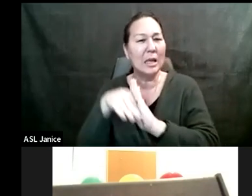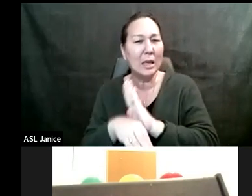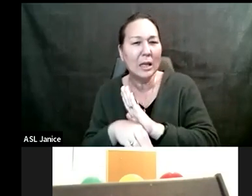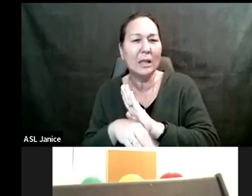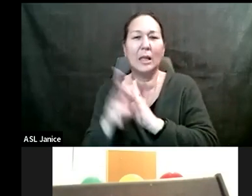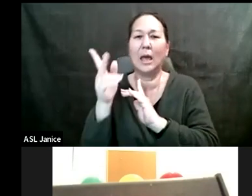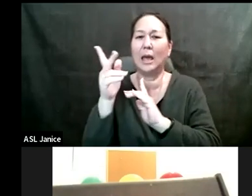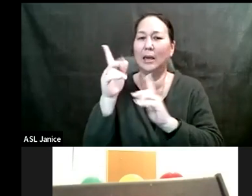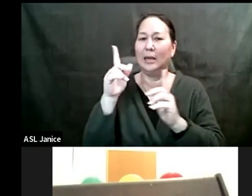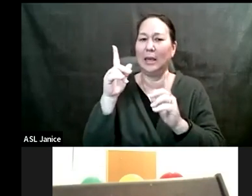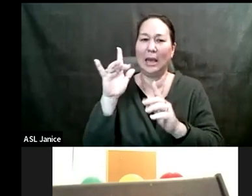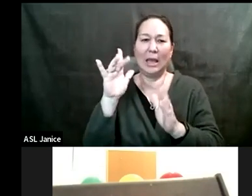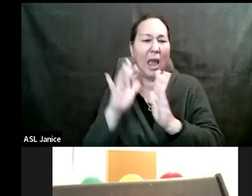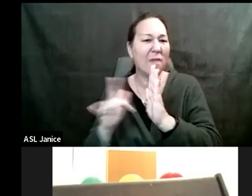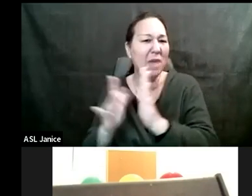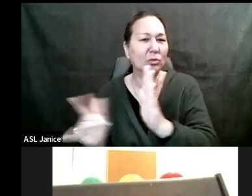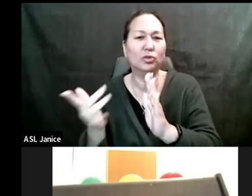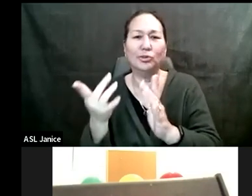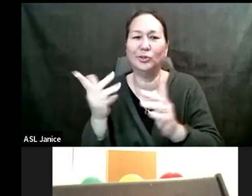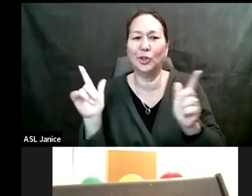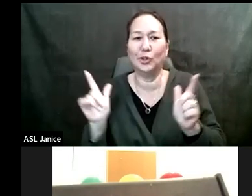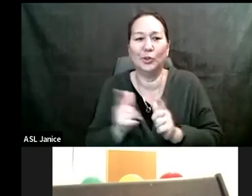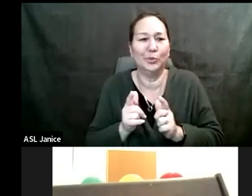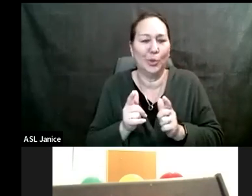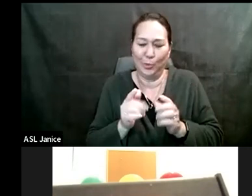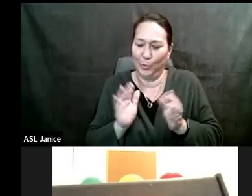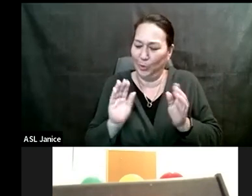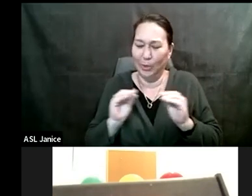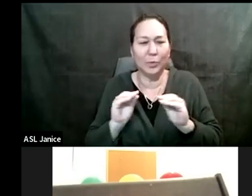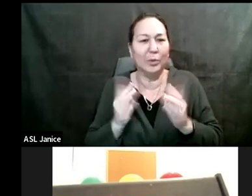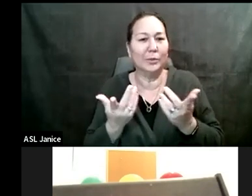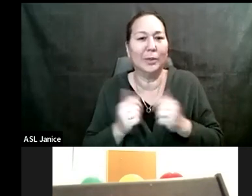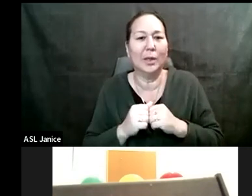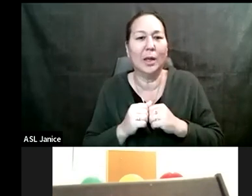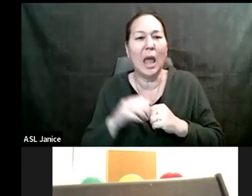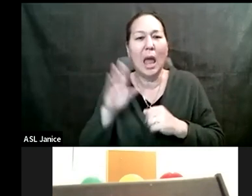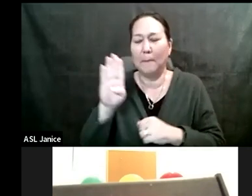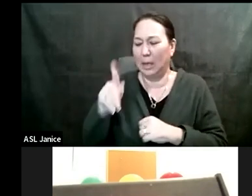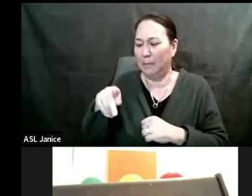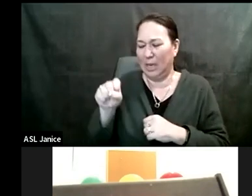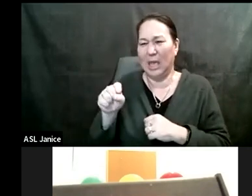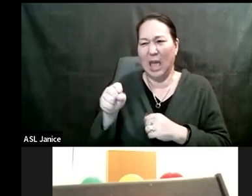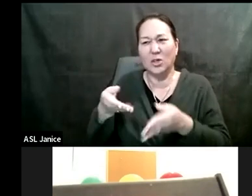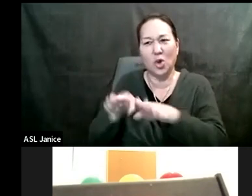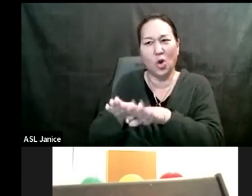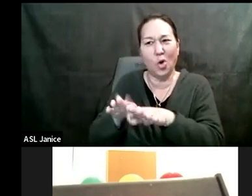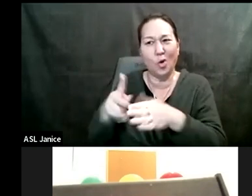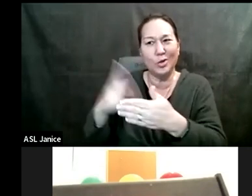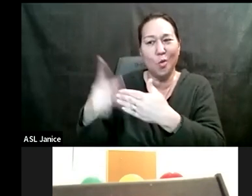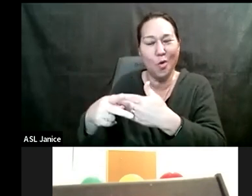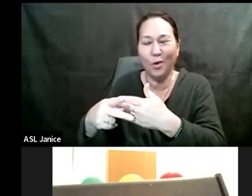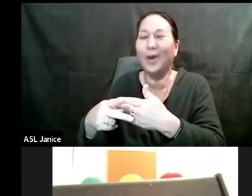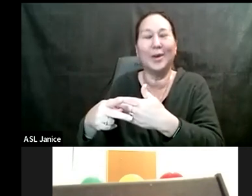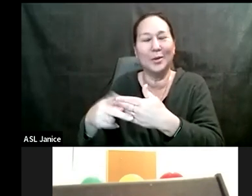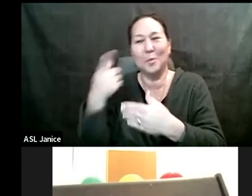programs closing of schools is harmful the BPS does so because it saves money and it is easier